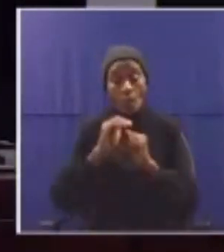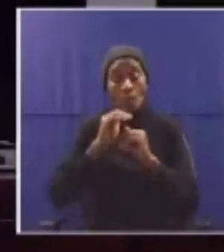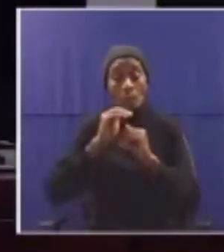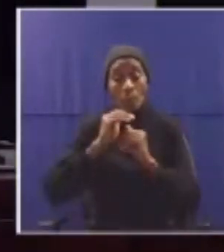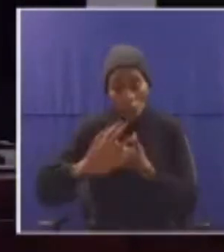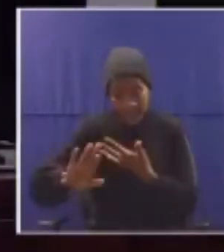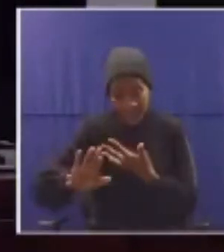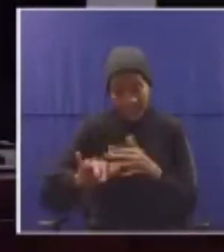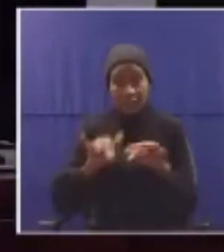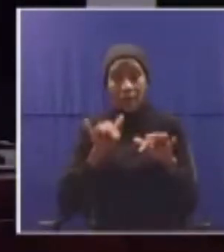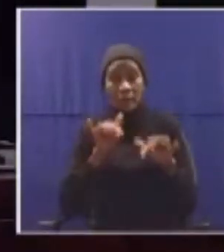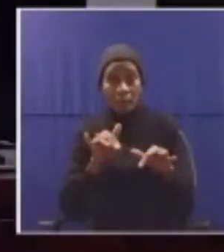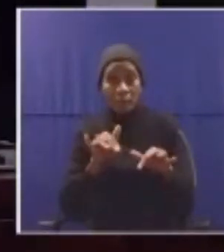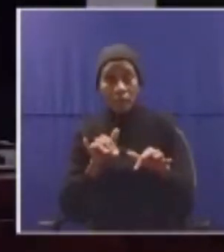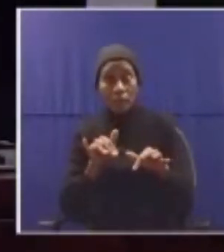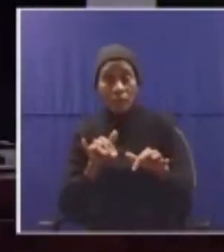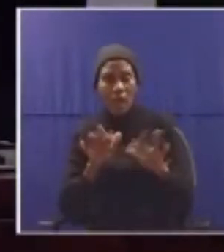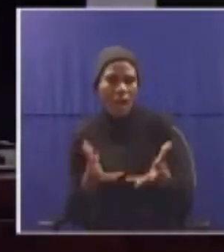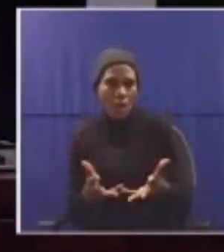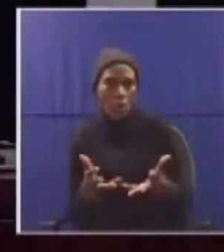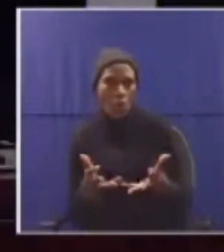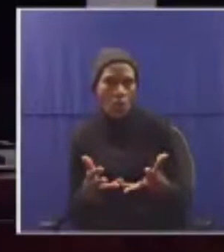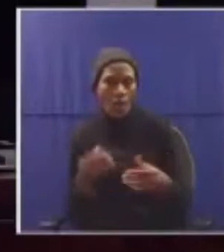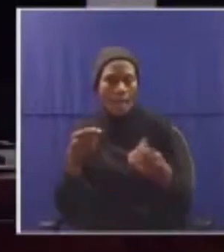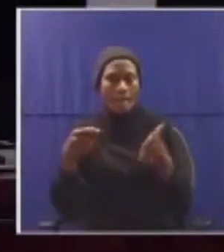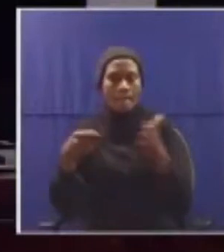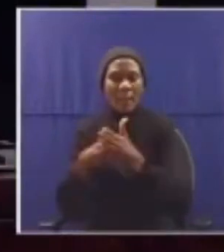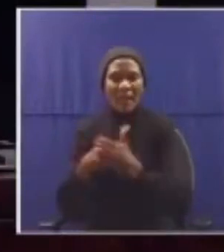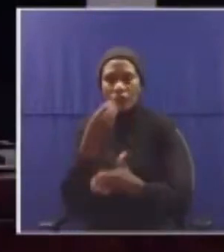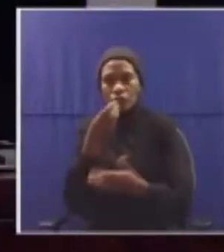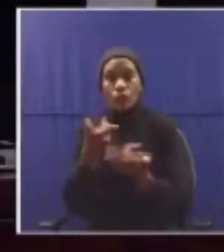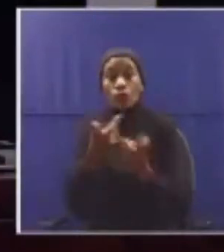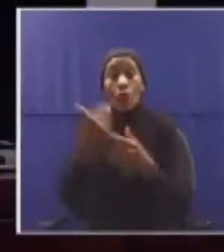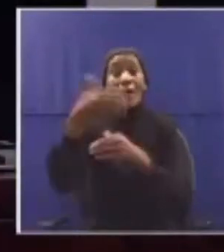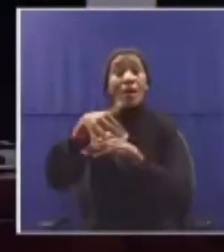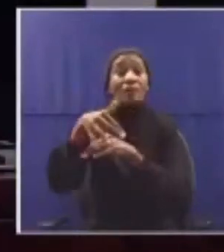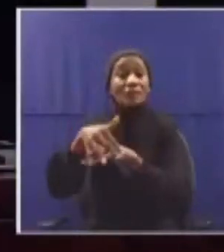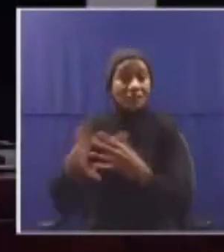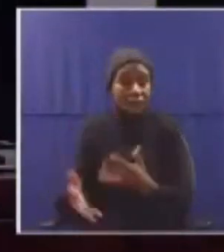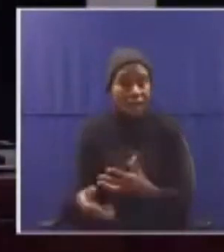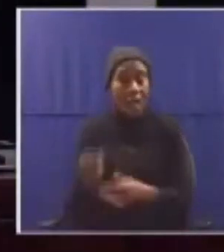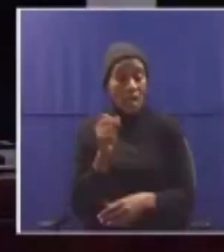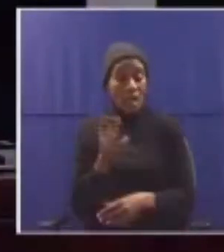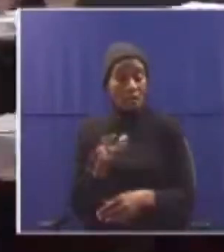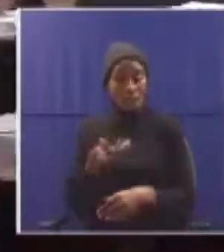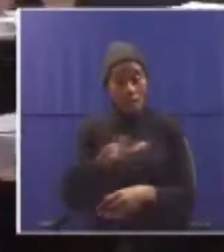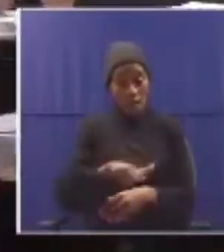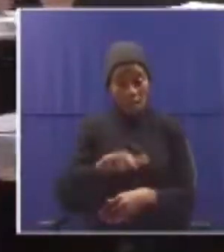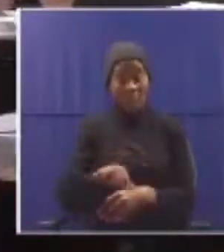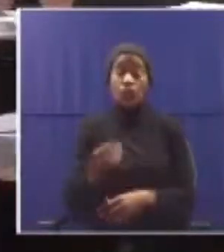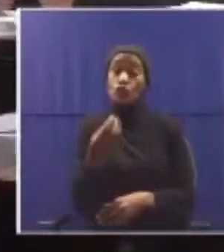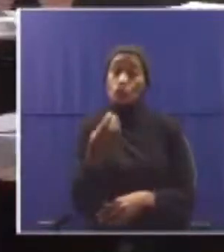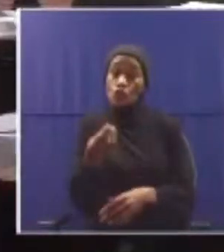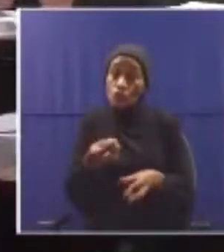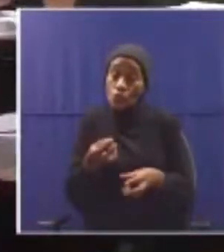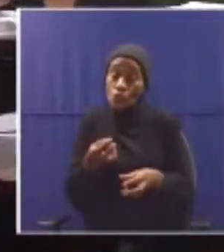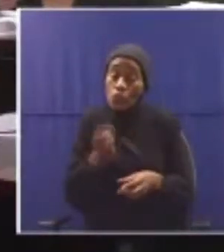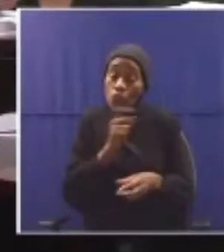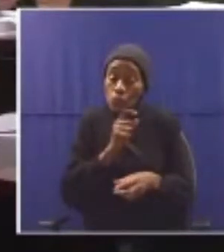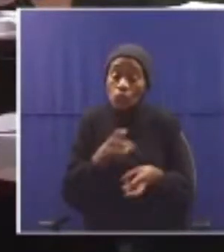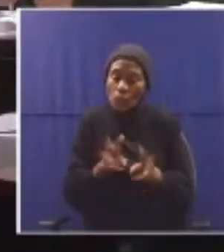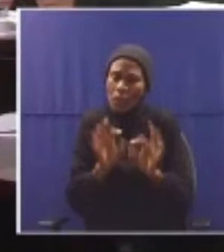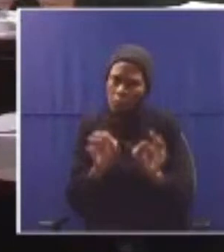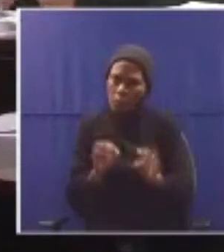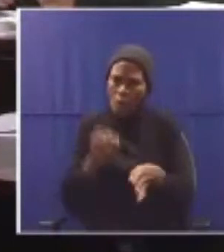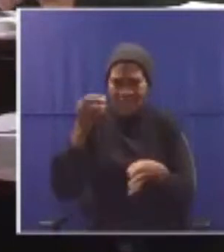get foreign goods, particularly food. If they can use that land productively, they can produce